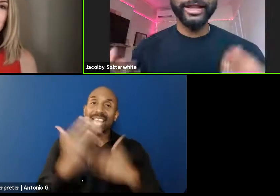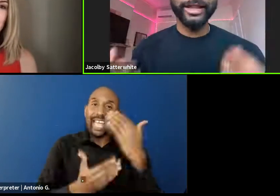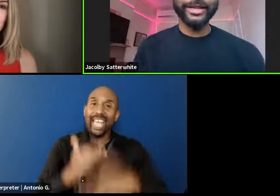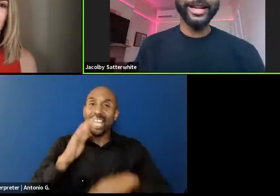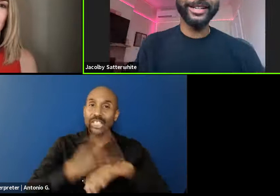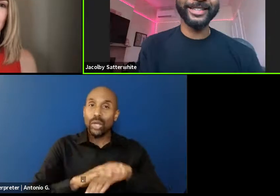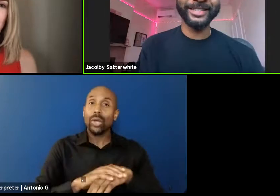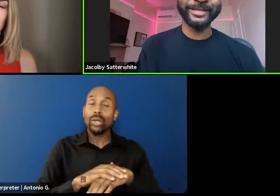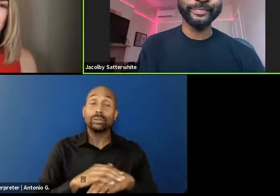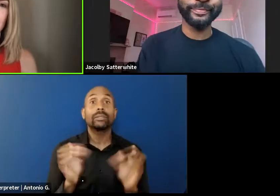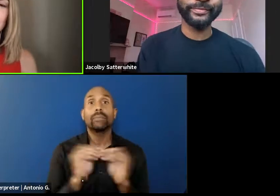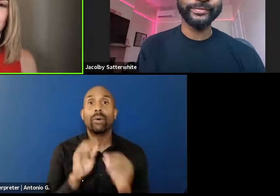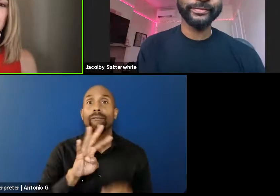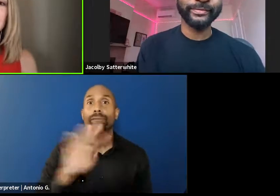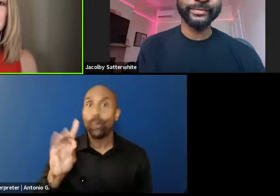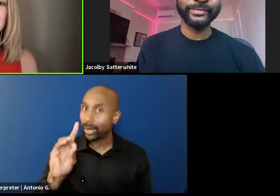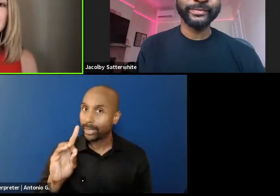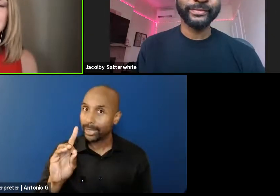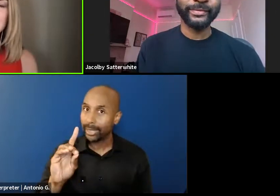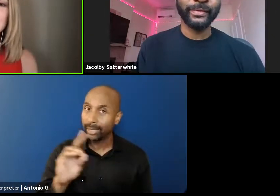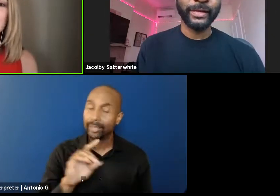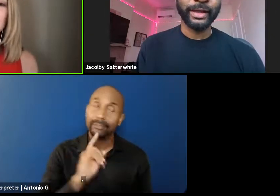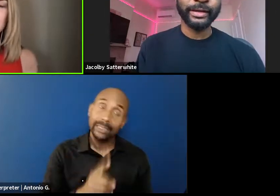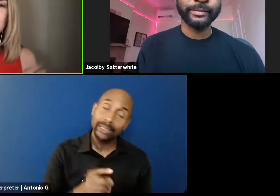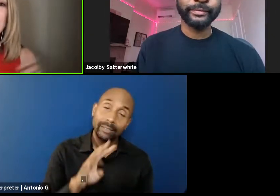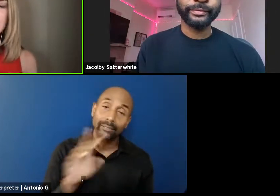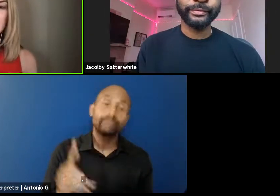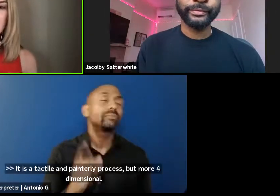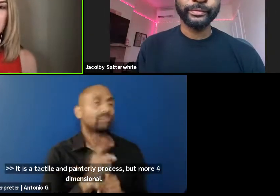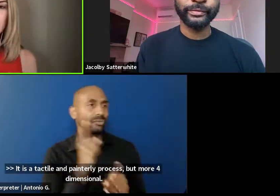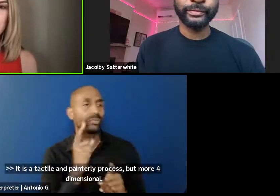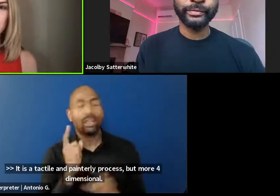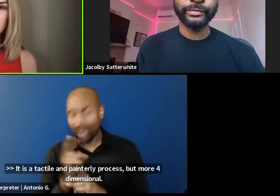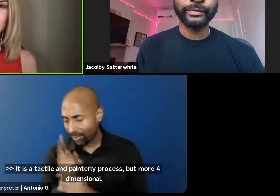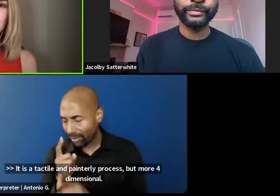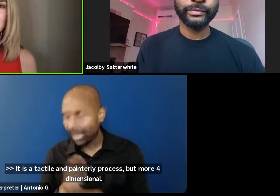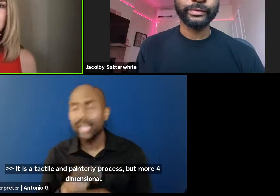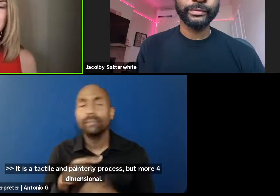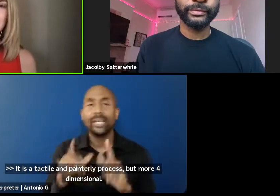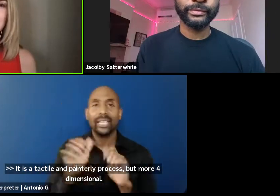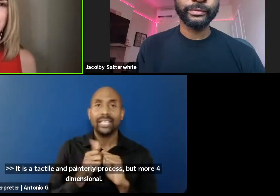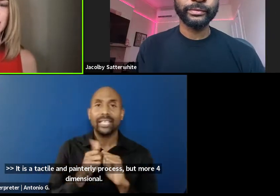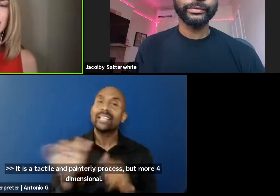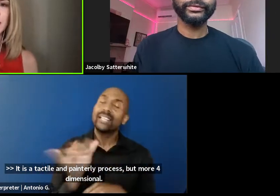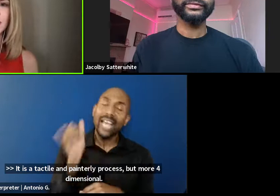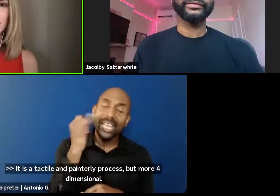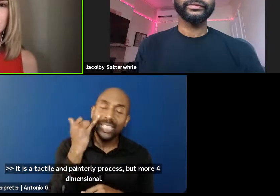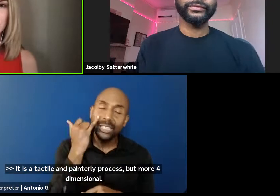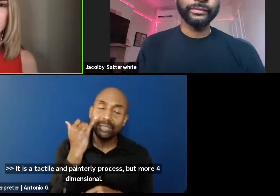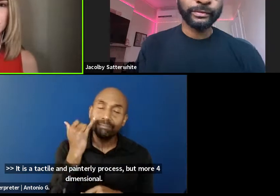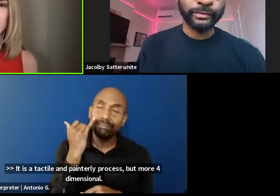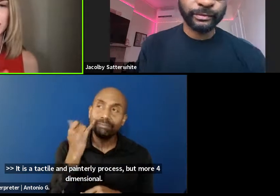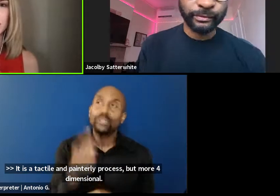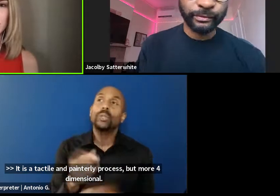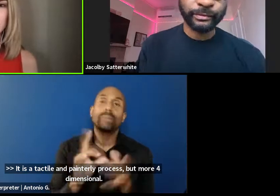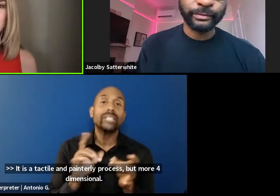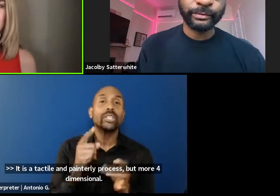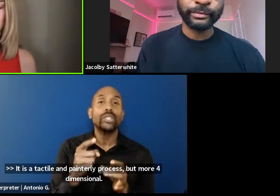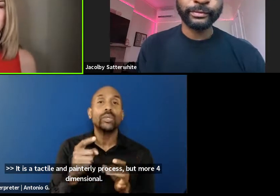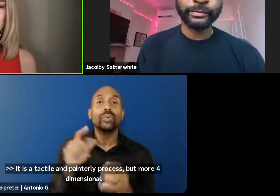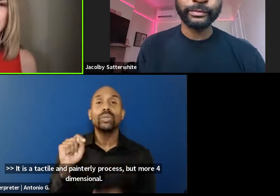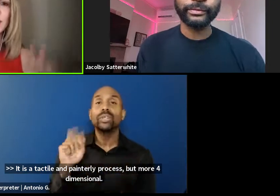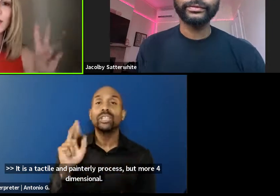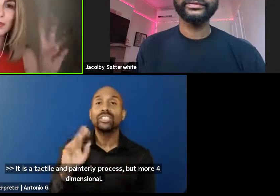four-dimensional, you know? Yeah, absolutely. But again, it's this idea, like the tracing of your mother's drawings. It's this like kind of seamless movement